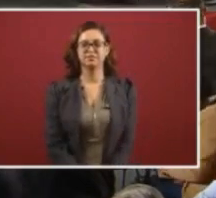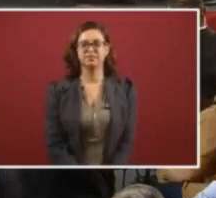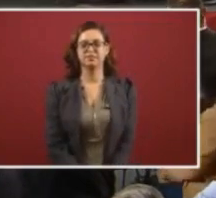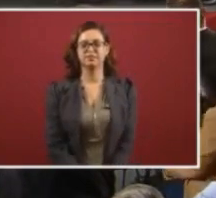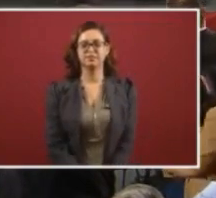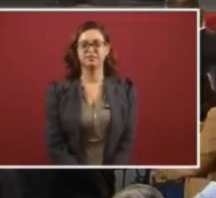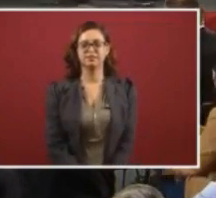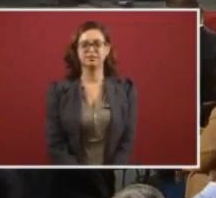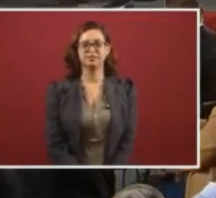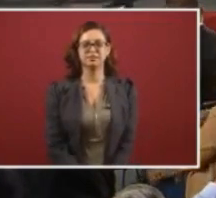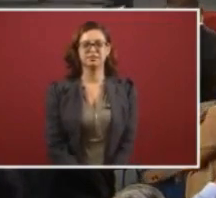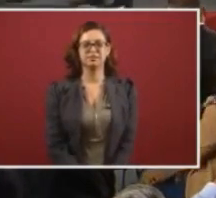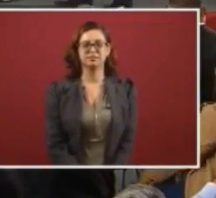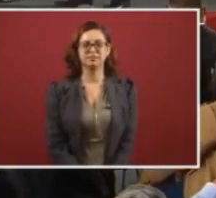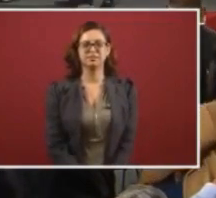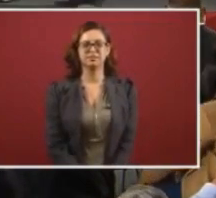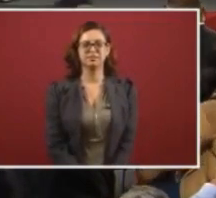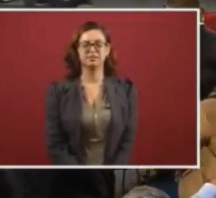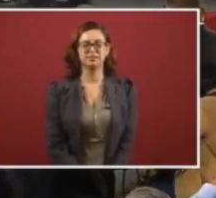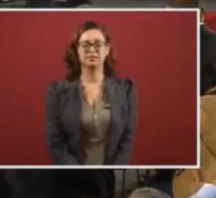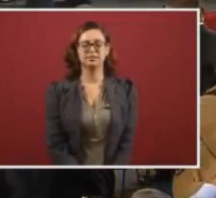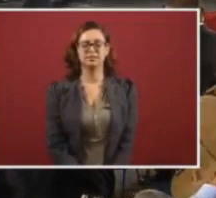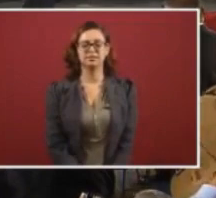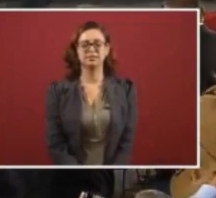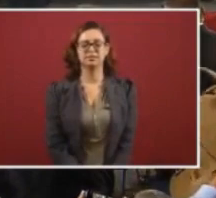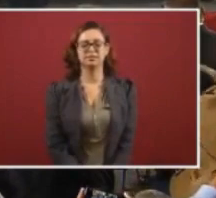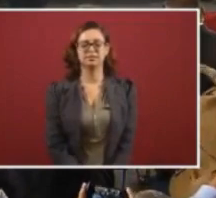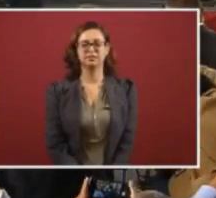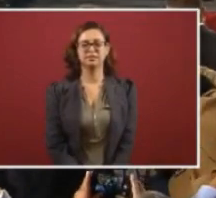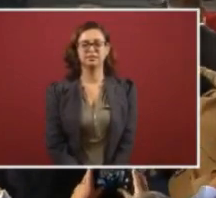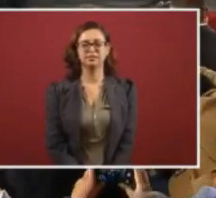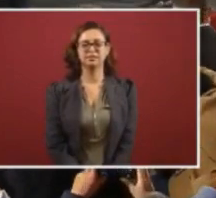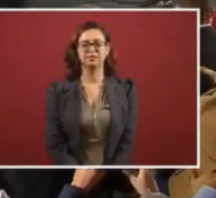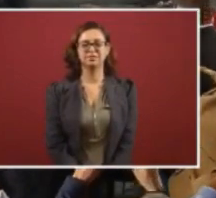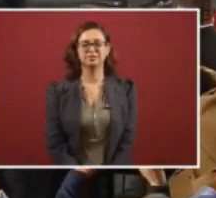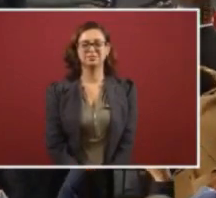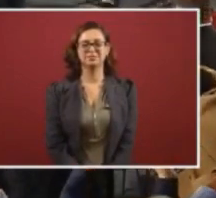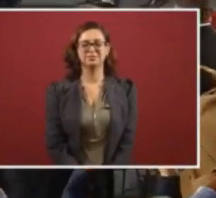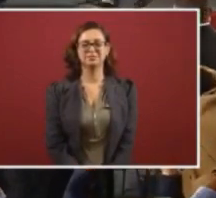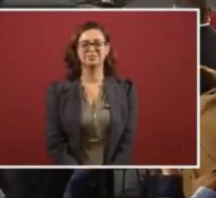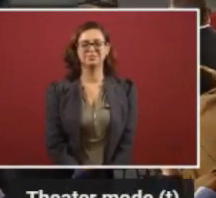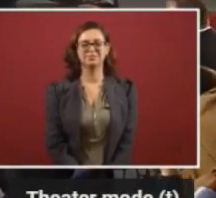want to be involved, I guess. So that's what it seemed like from the title.